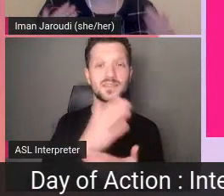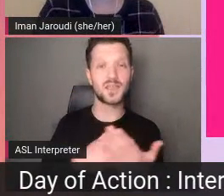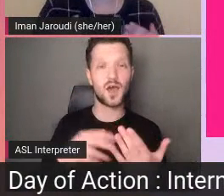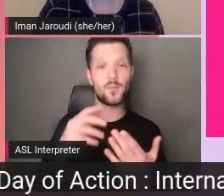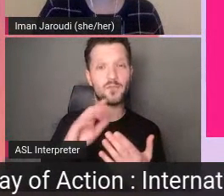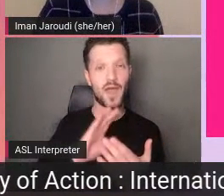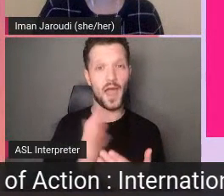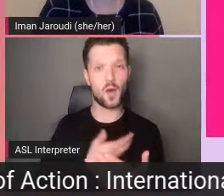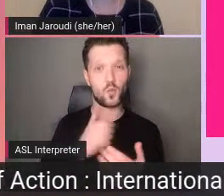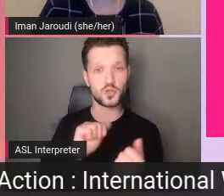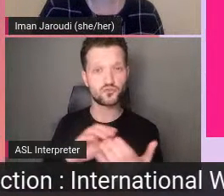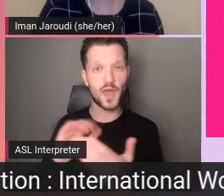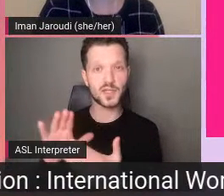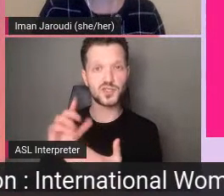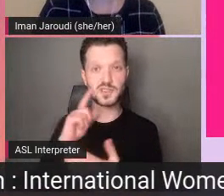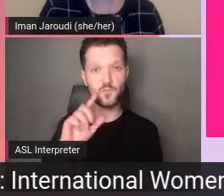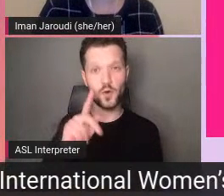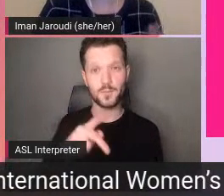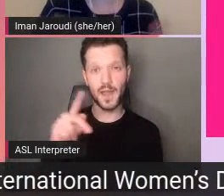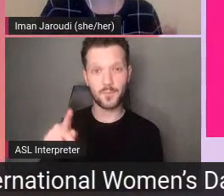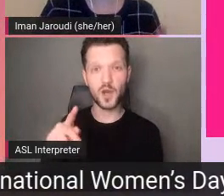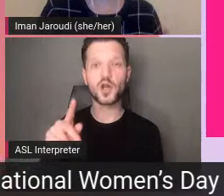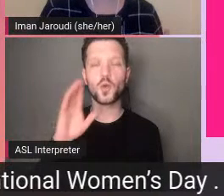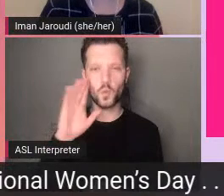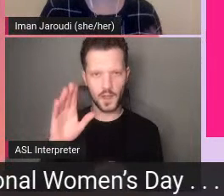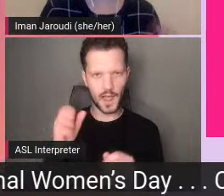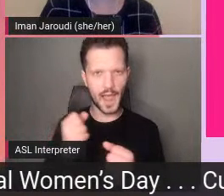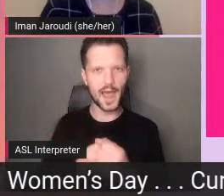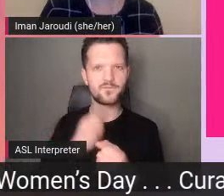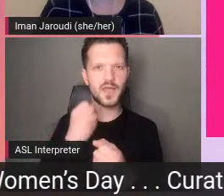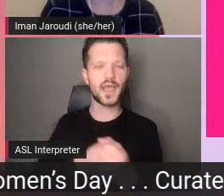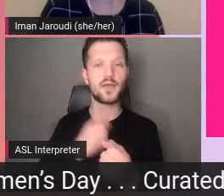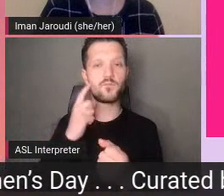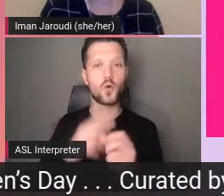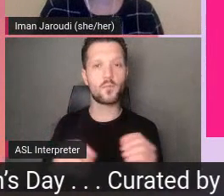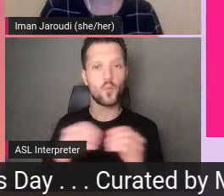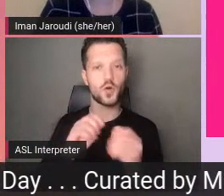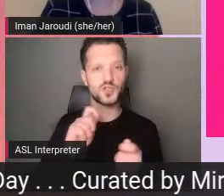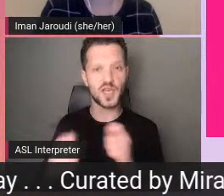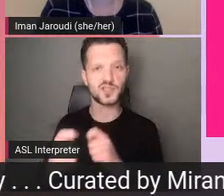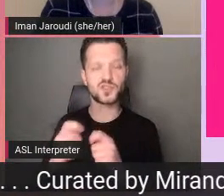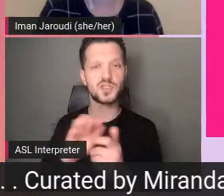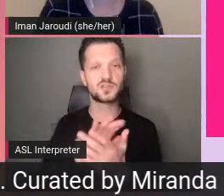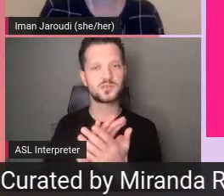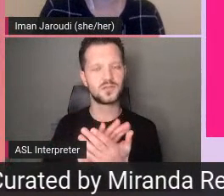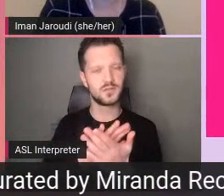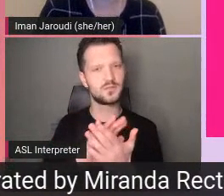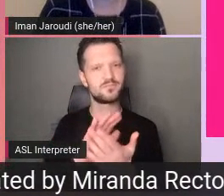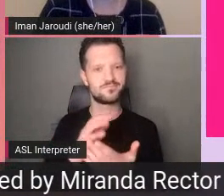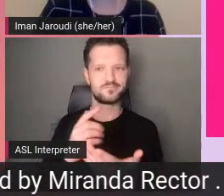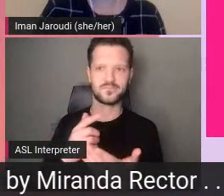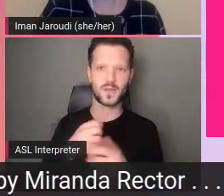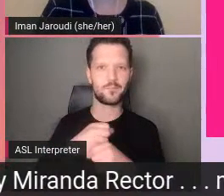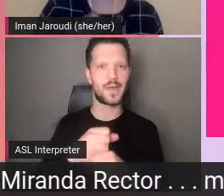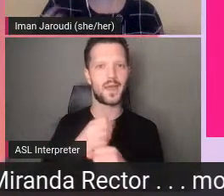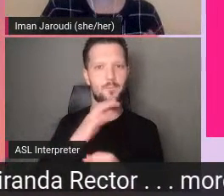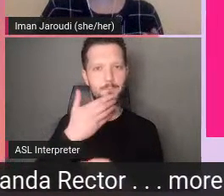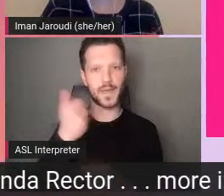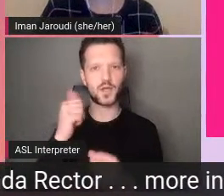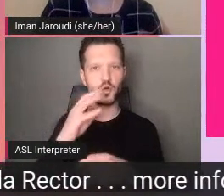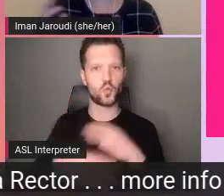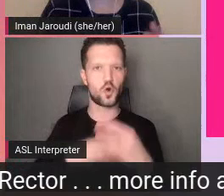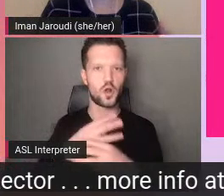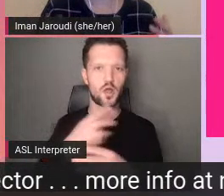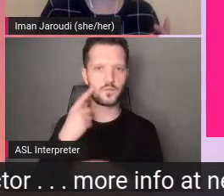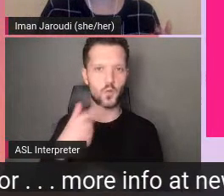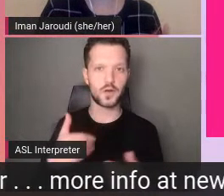help in advocating for political changes that will help make our world a better and safer one for trans young people to live in. To move on